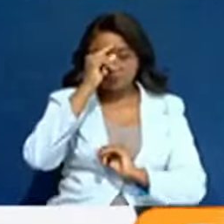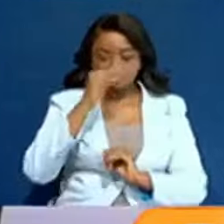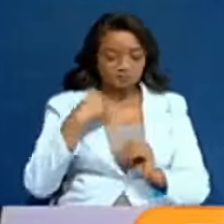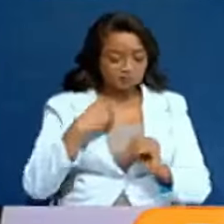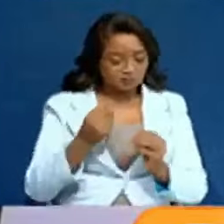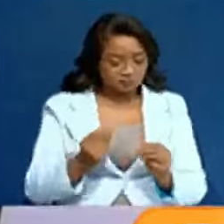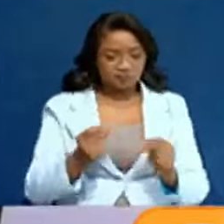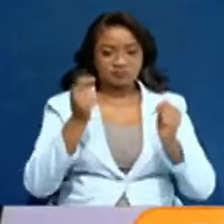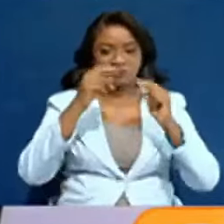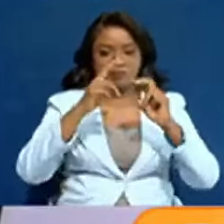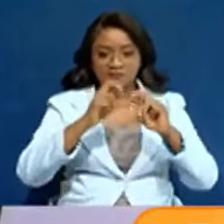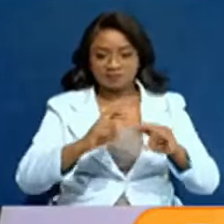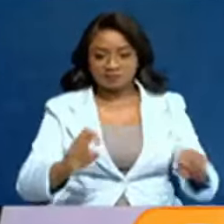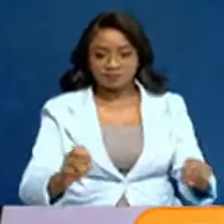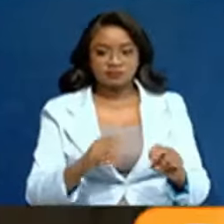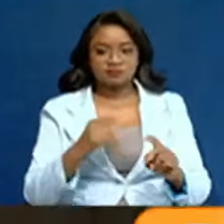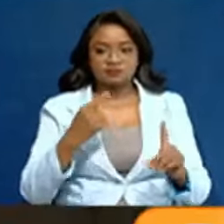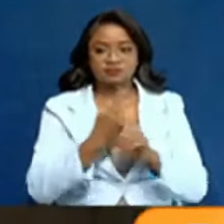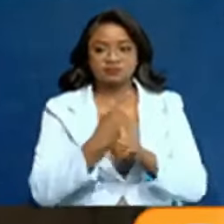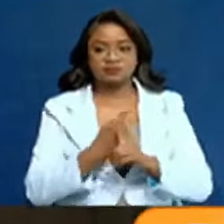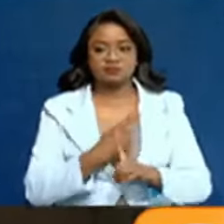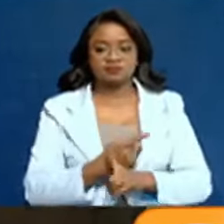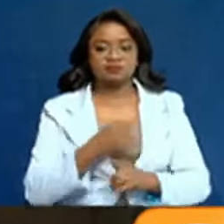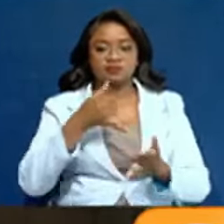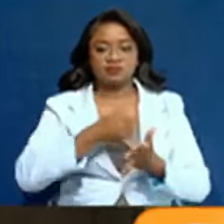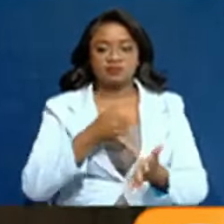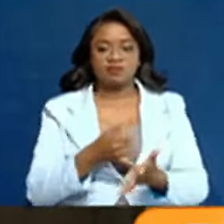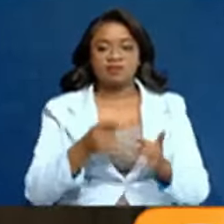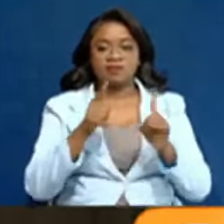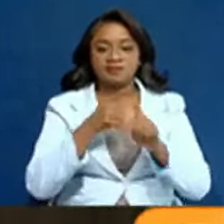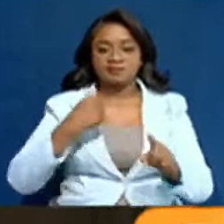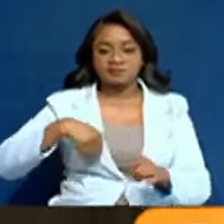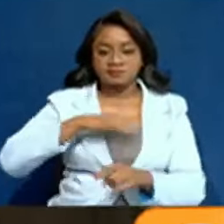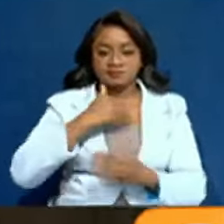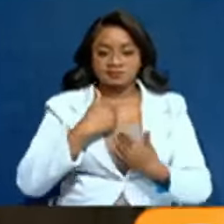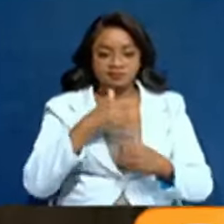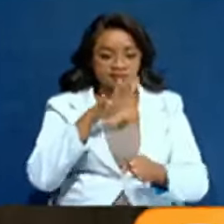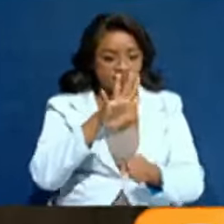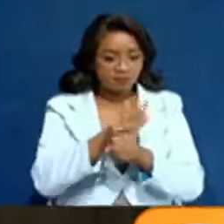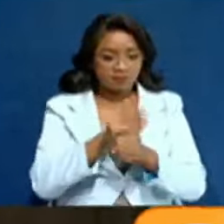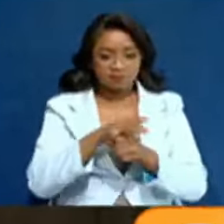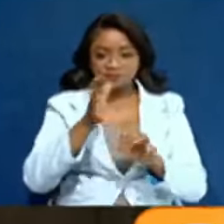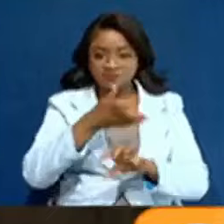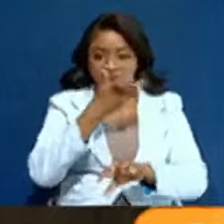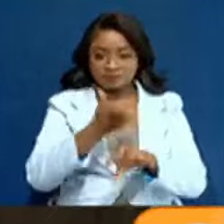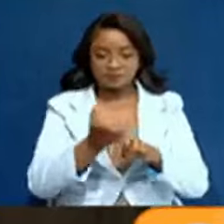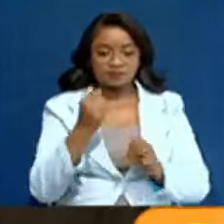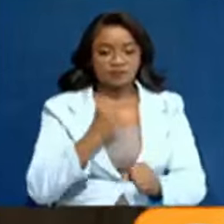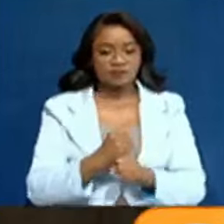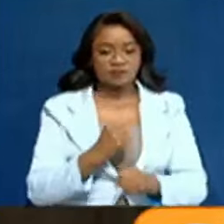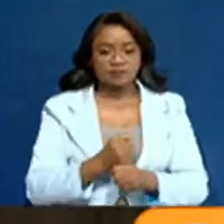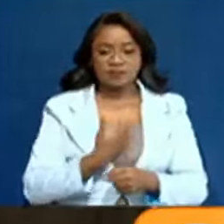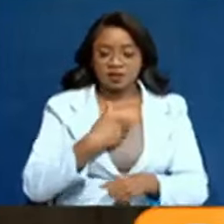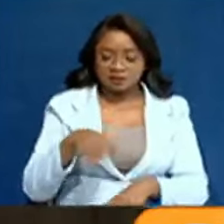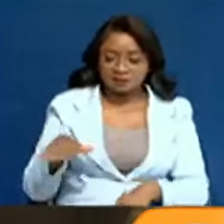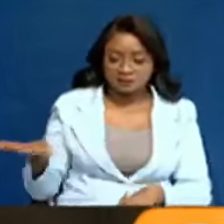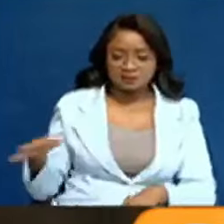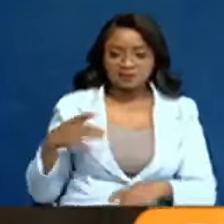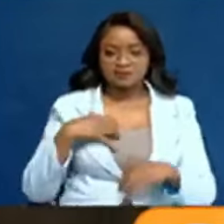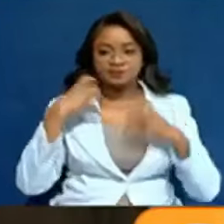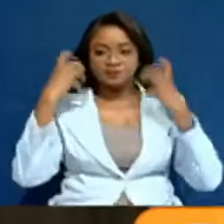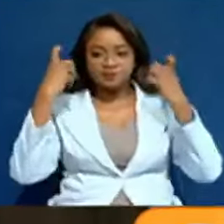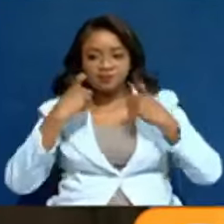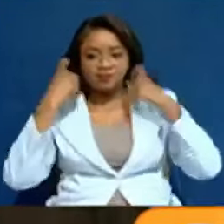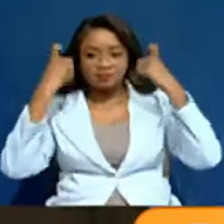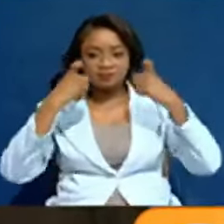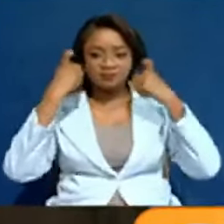athletes' preparations before major games. There is a lot of hard work, waking up in the morning, beating your body, denying